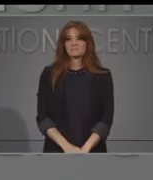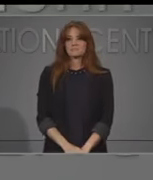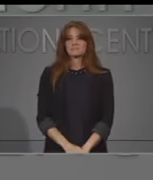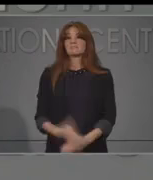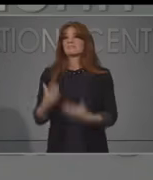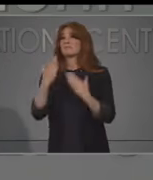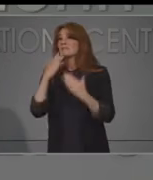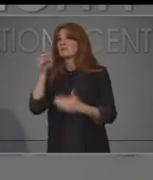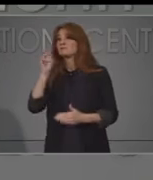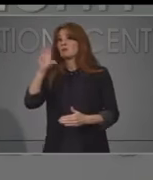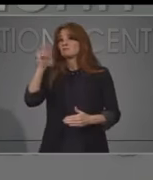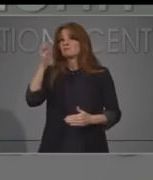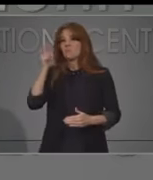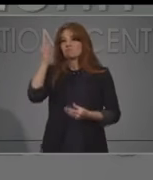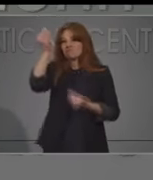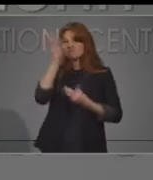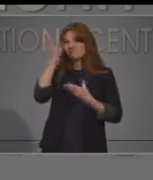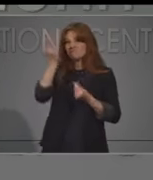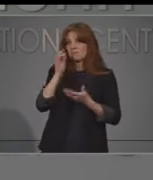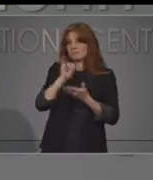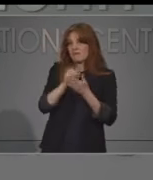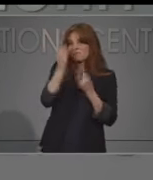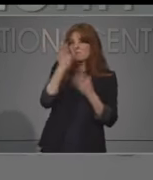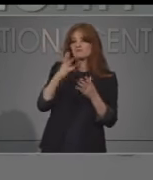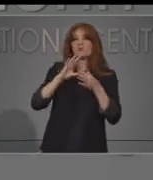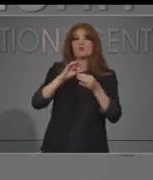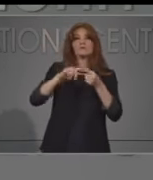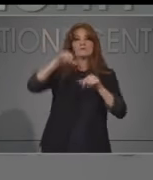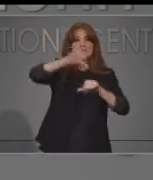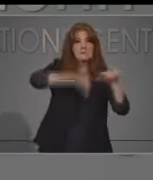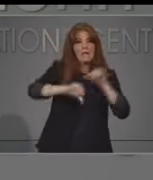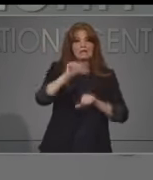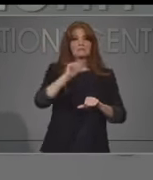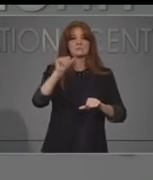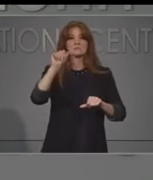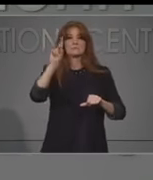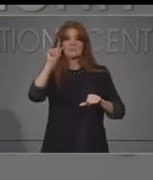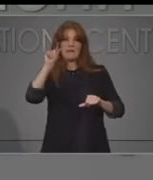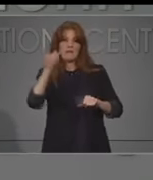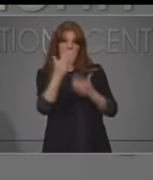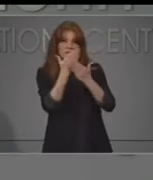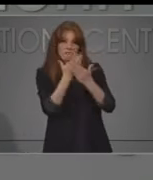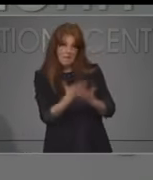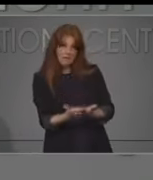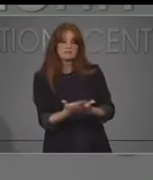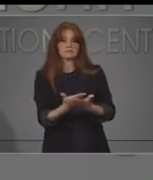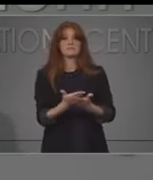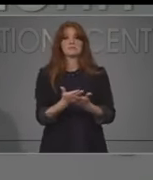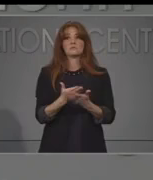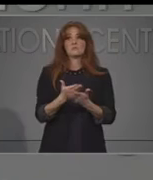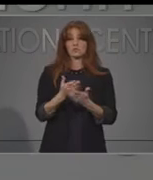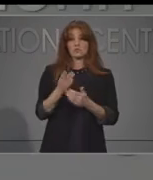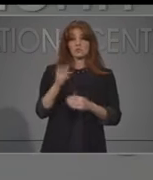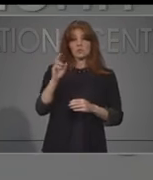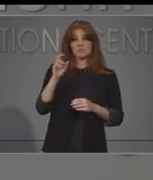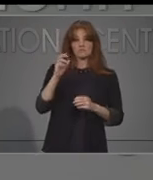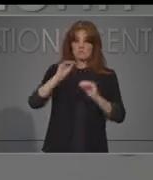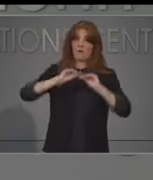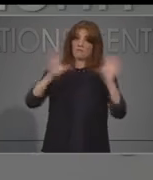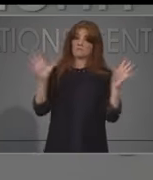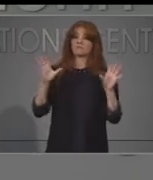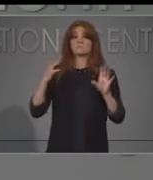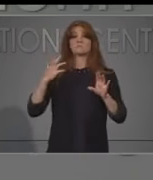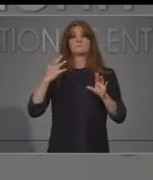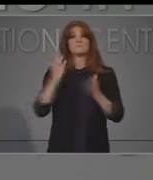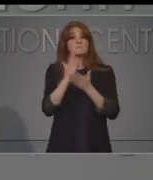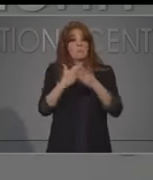Thank you, Dr. Chowan, for keeping us updated on the science and the data and the facts. And as you can see, there are improvement in